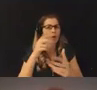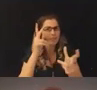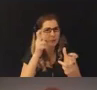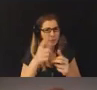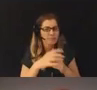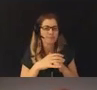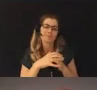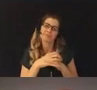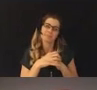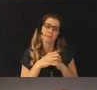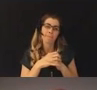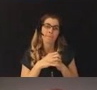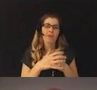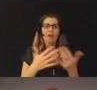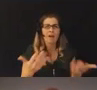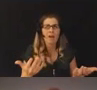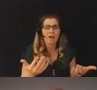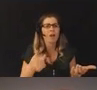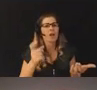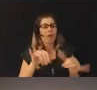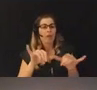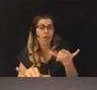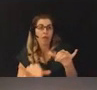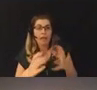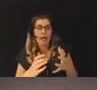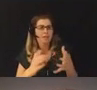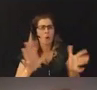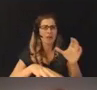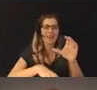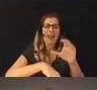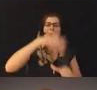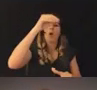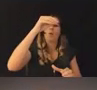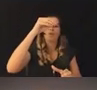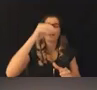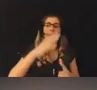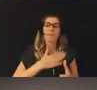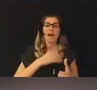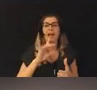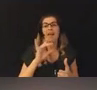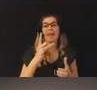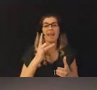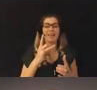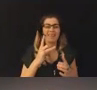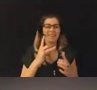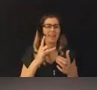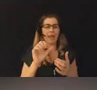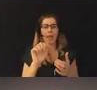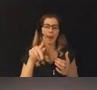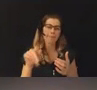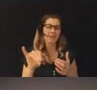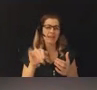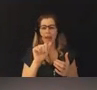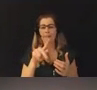Also, take kids on trips, have fun, right? Get out of the classroom. This is a great example. My AP students, when we first started the AP